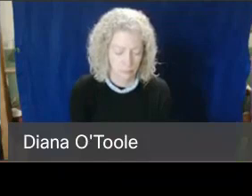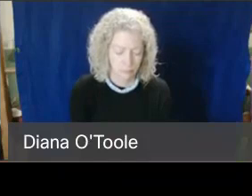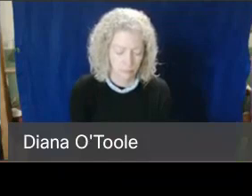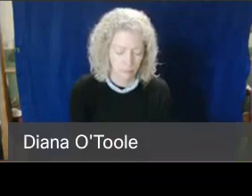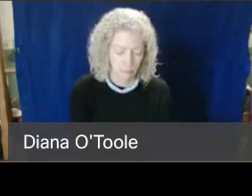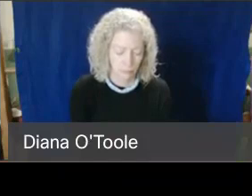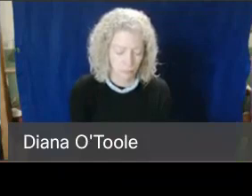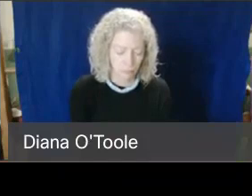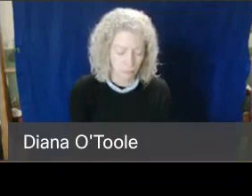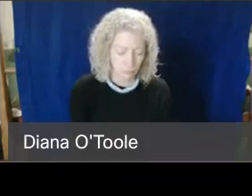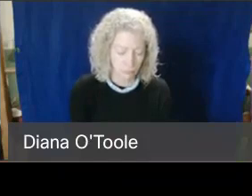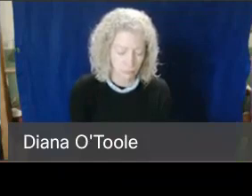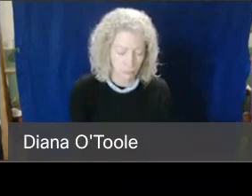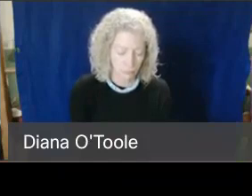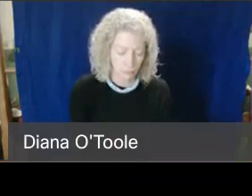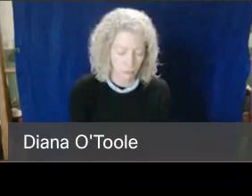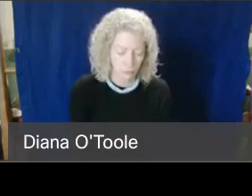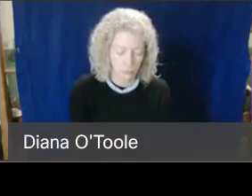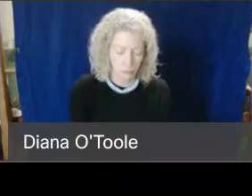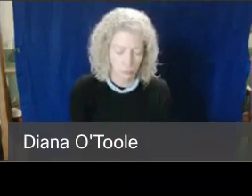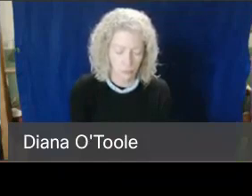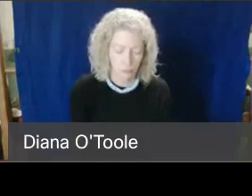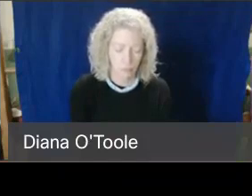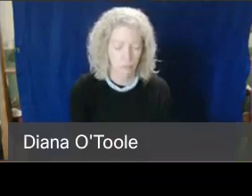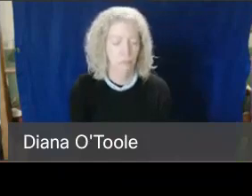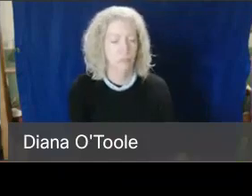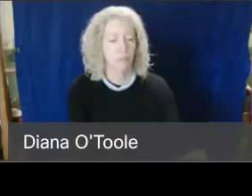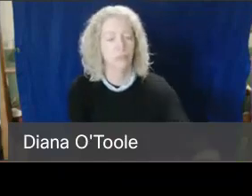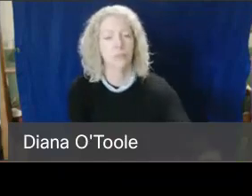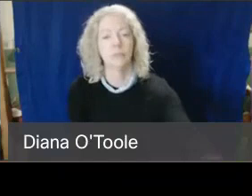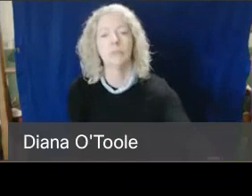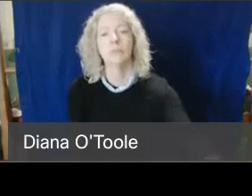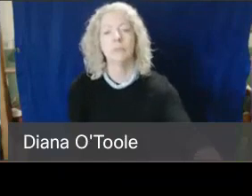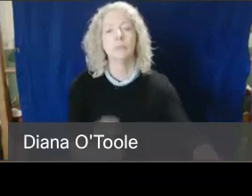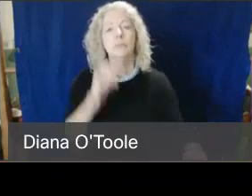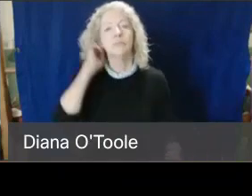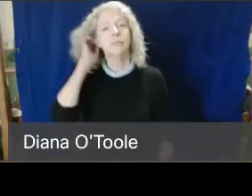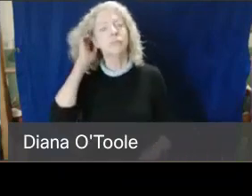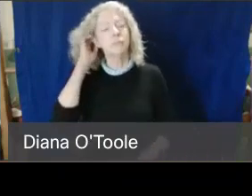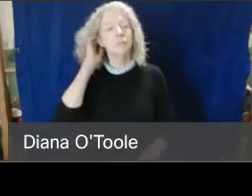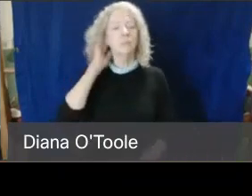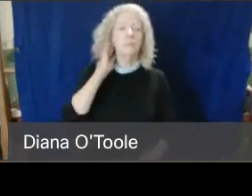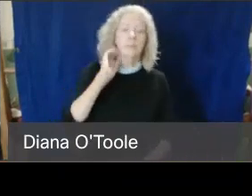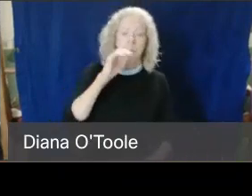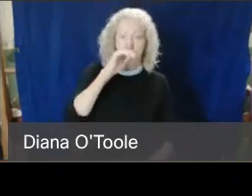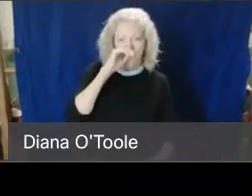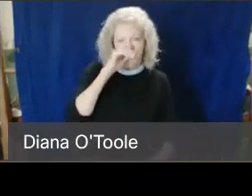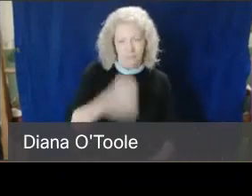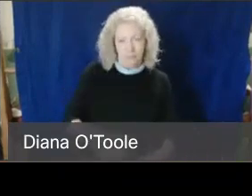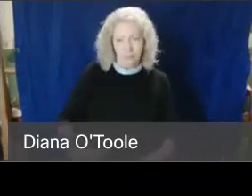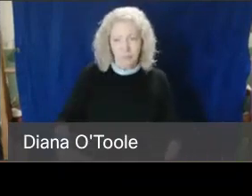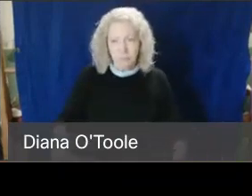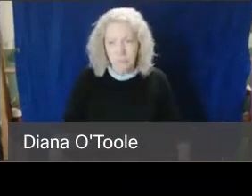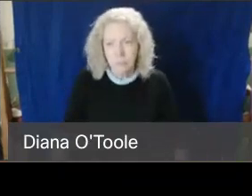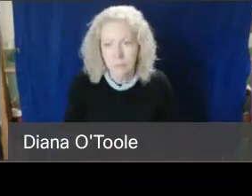all sorts of strategies and building out strategies to have and hire faculty just to help students complete